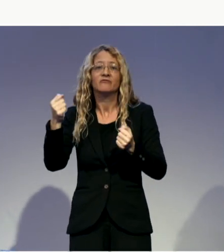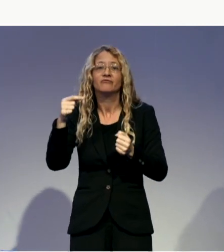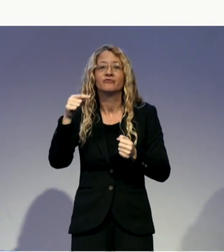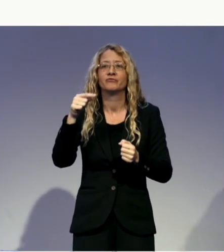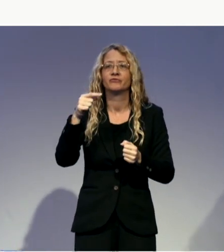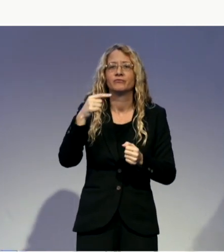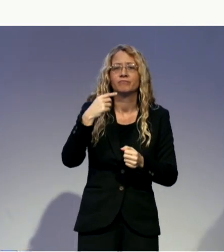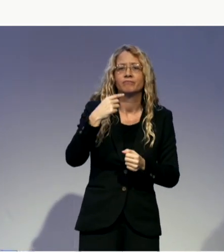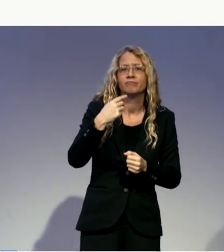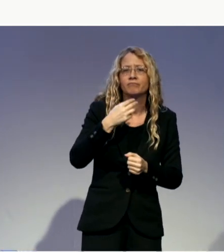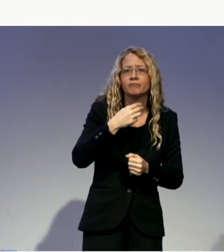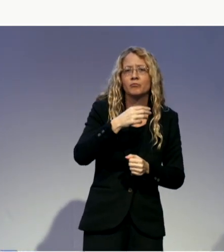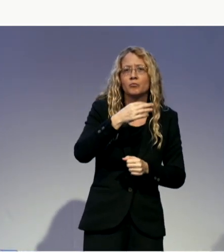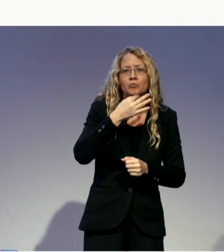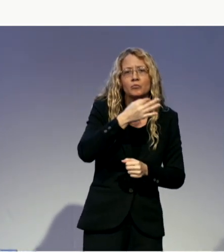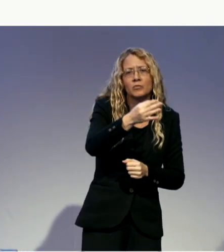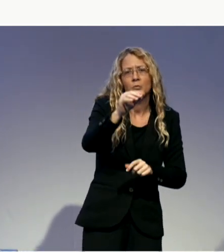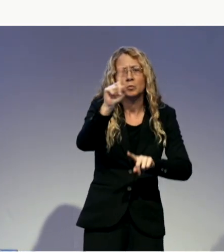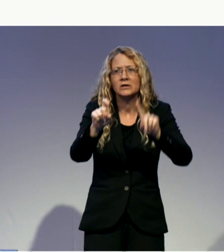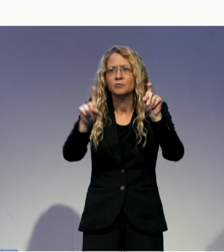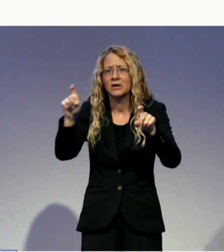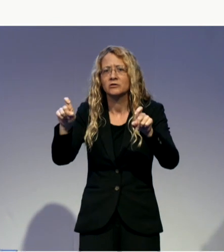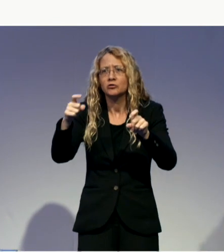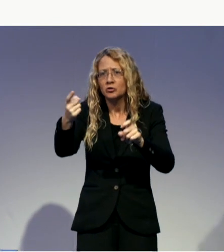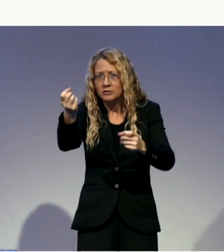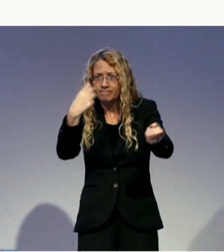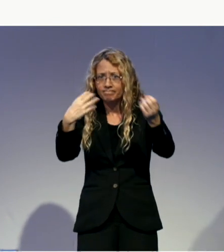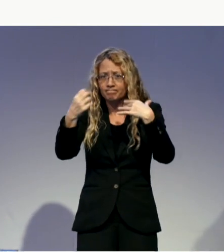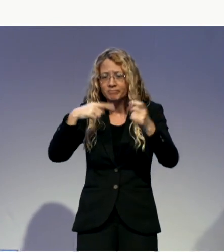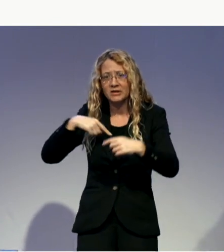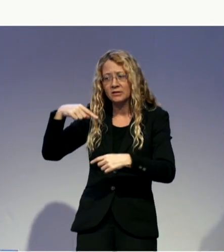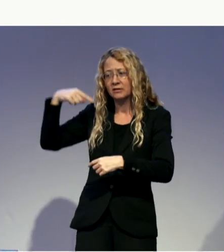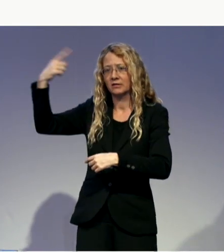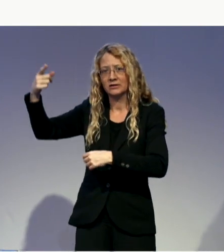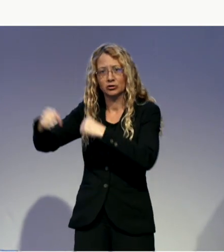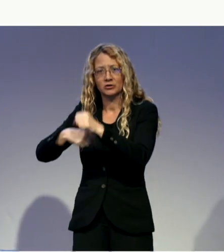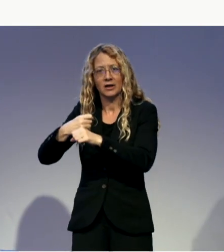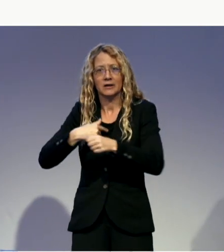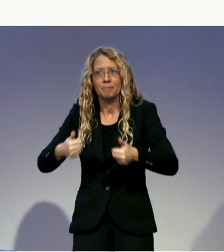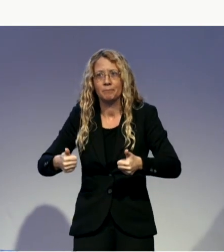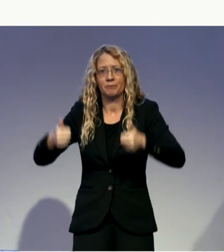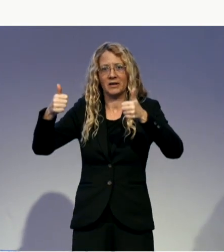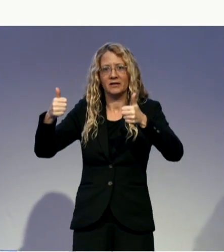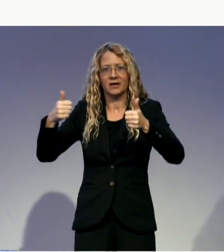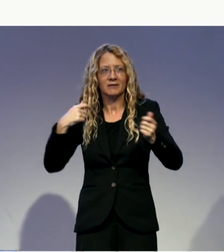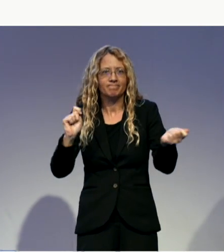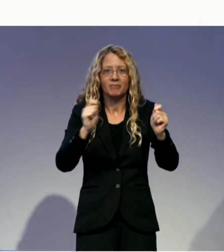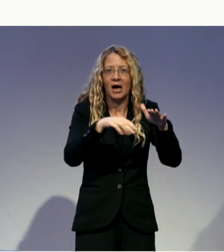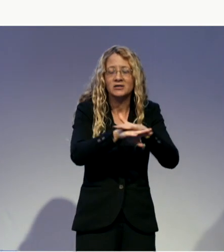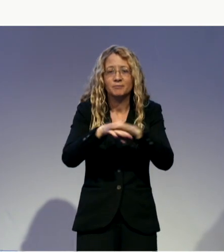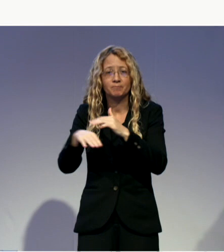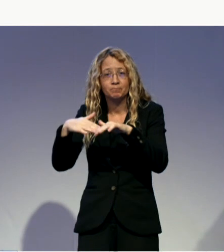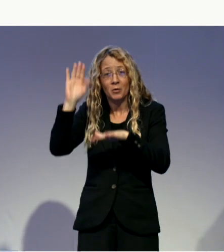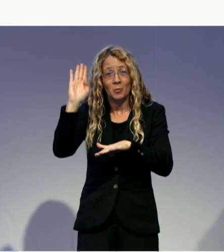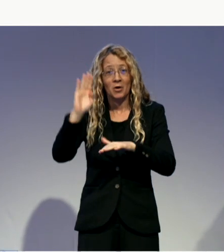this conference inclusive and accessible to all, so please do that. Secondly, it is my turn to say a